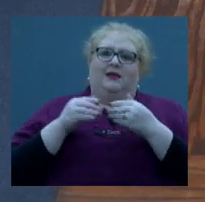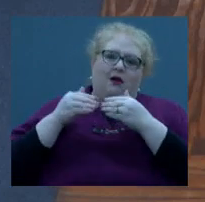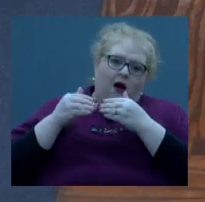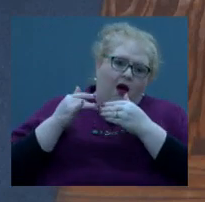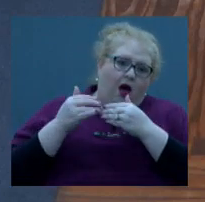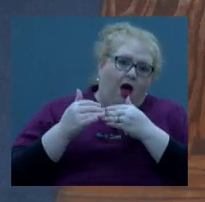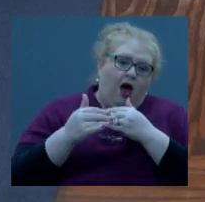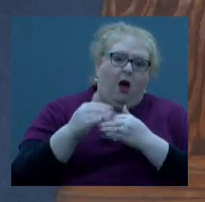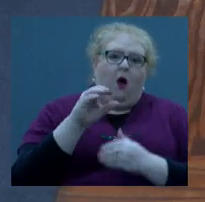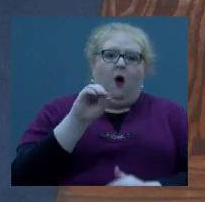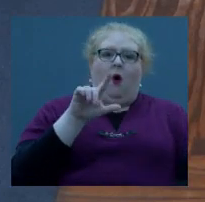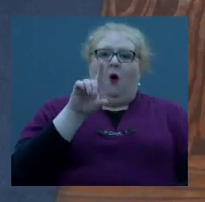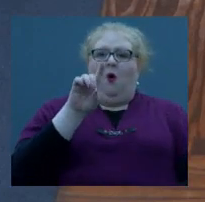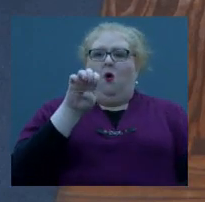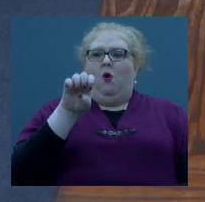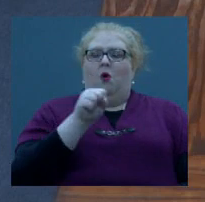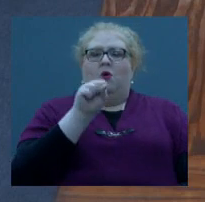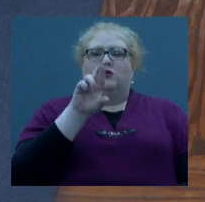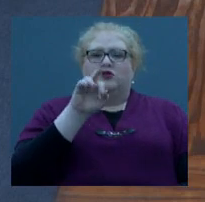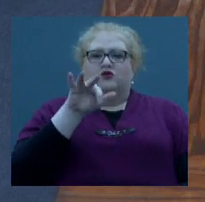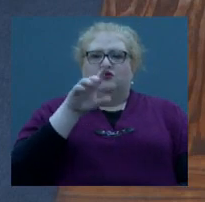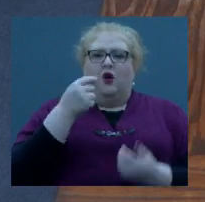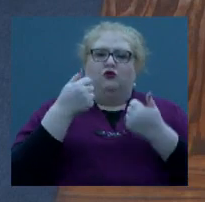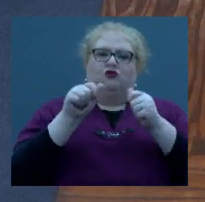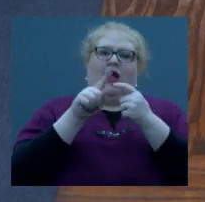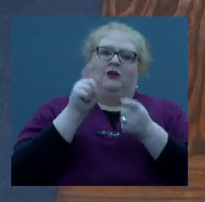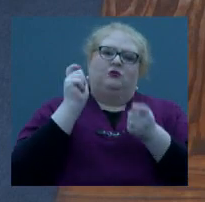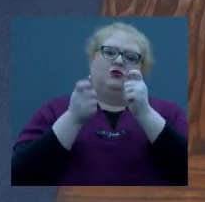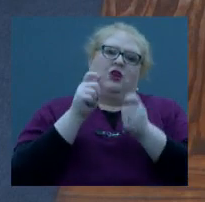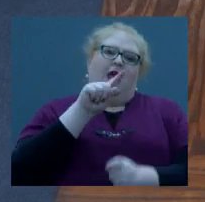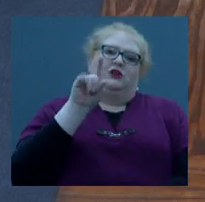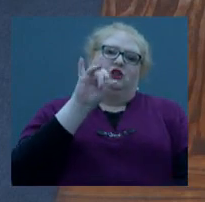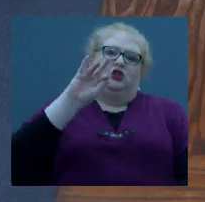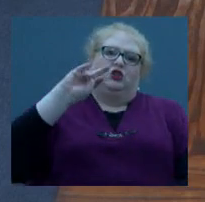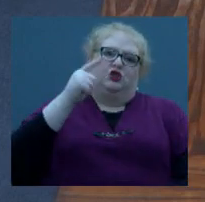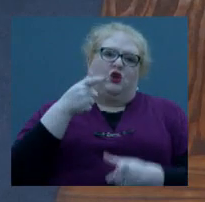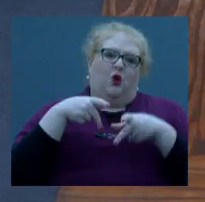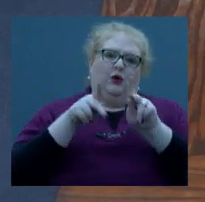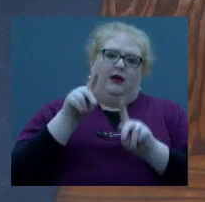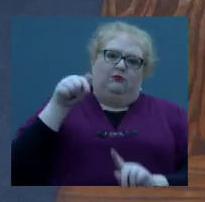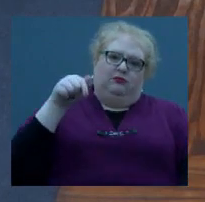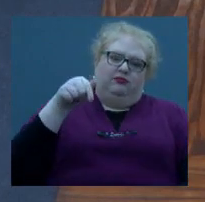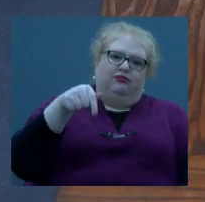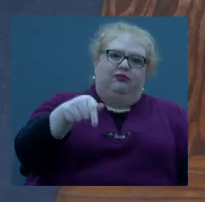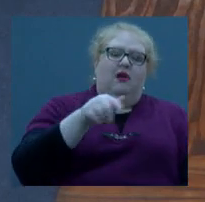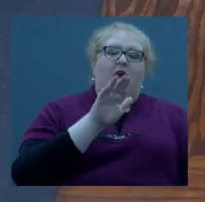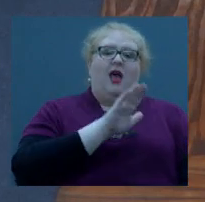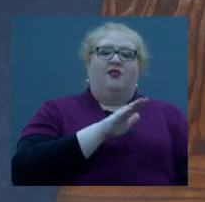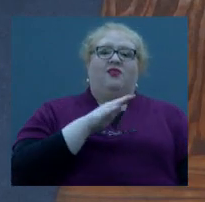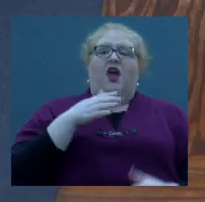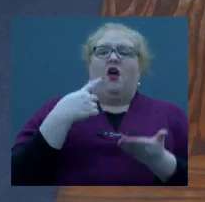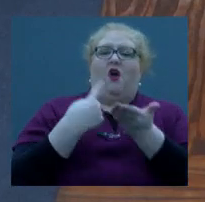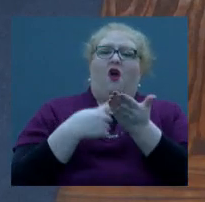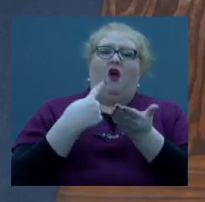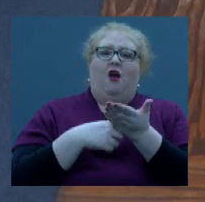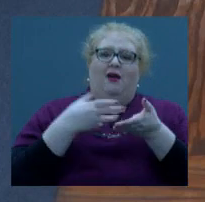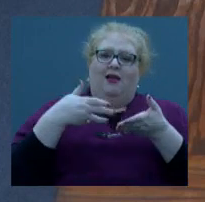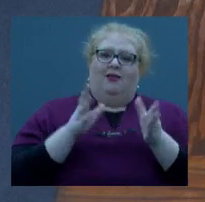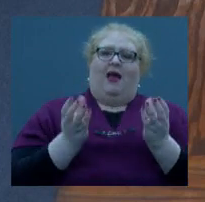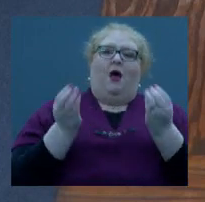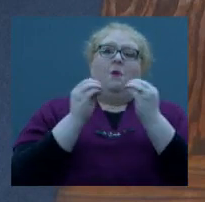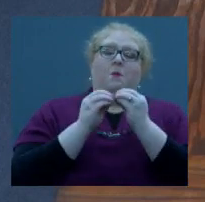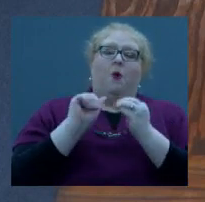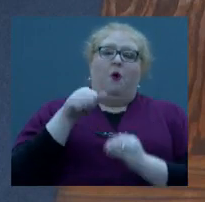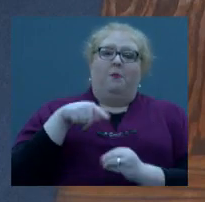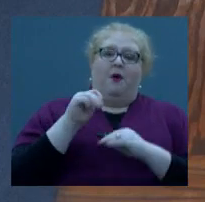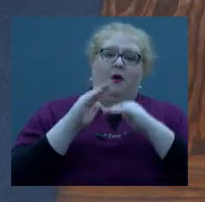Road, trying to get changes in the zoning. And their argument to be allowed to build more apartments will